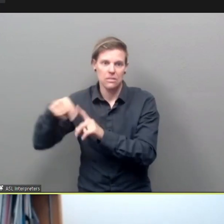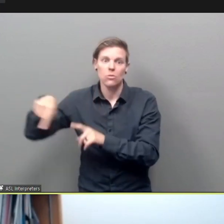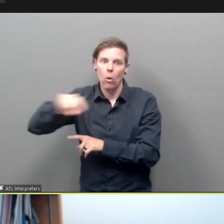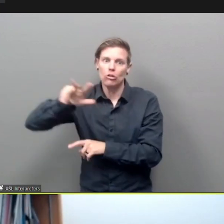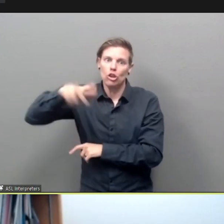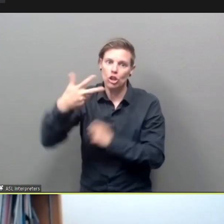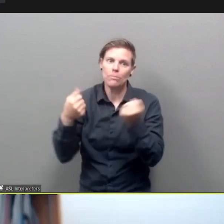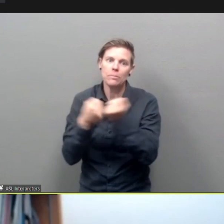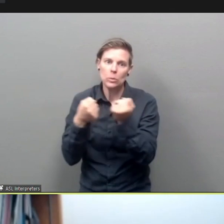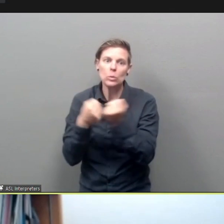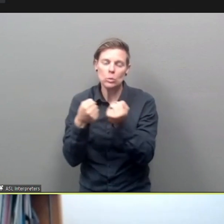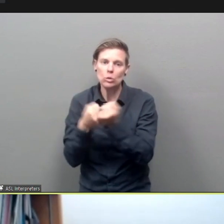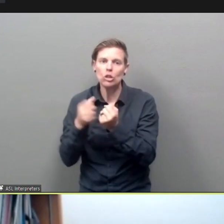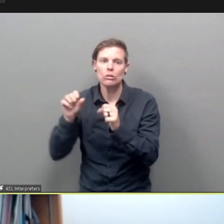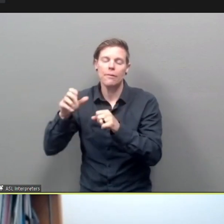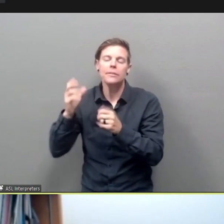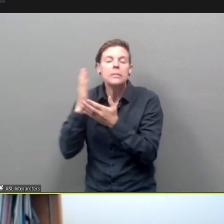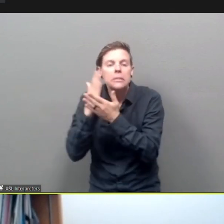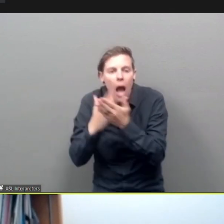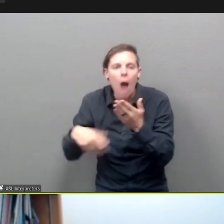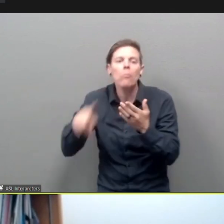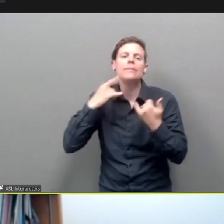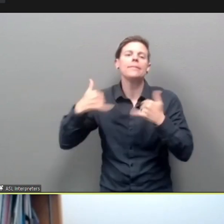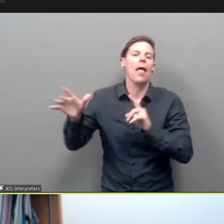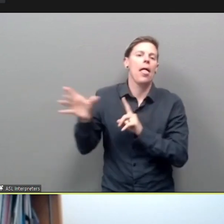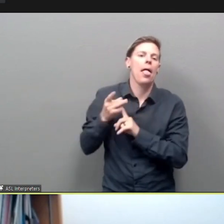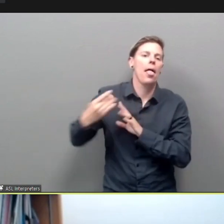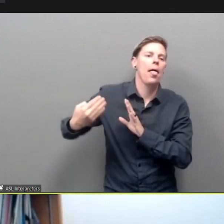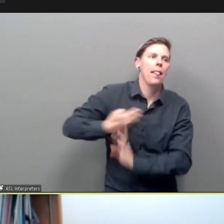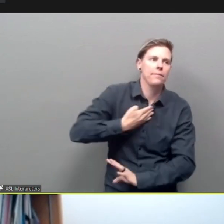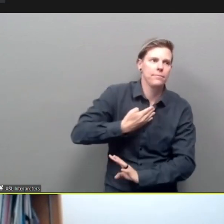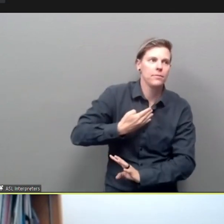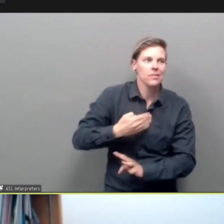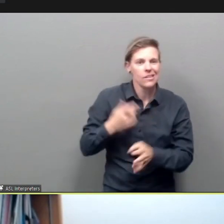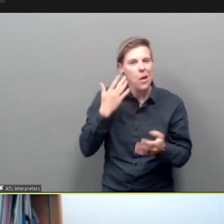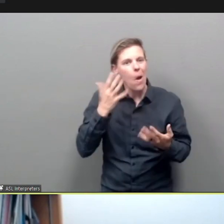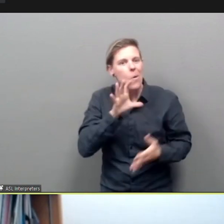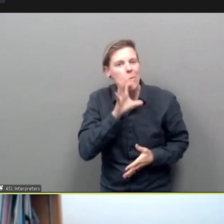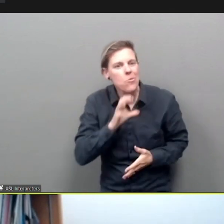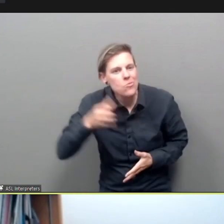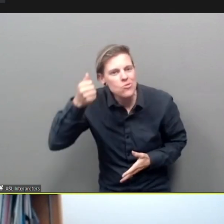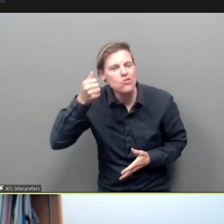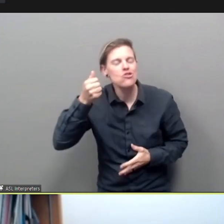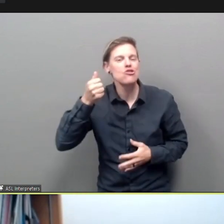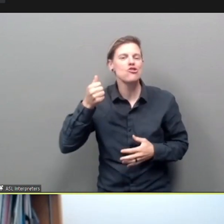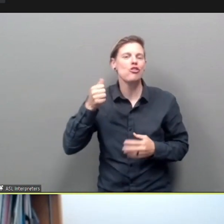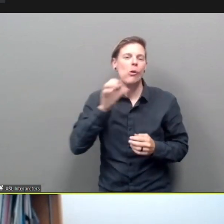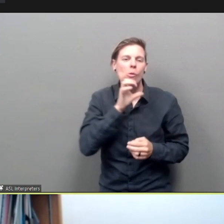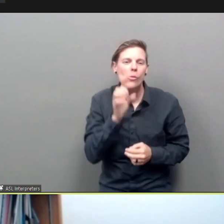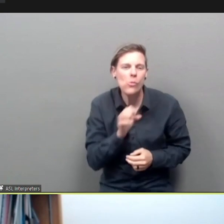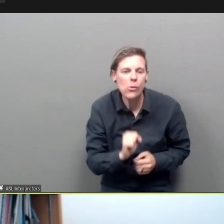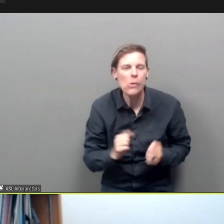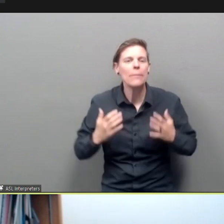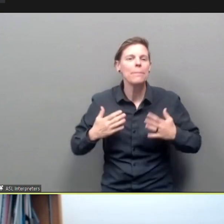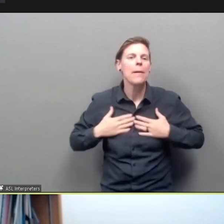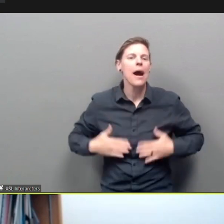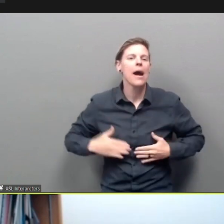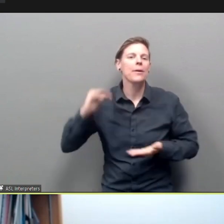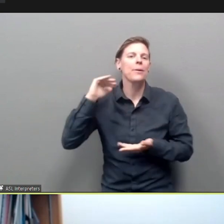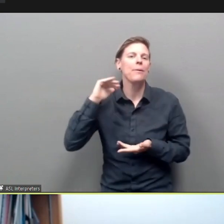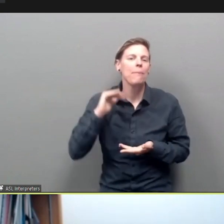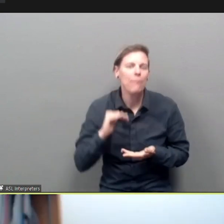because as we age, our immune system doesn't tend to respond as robustly